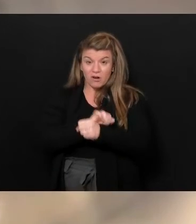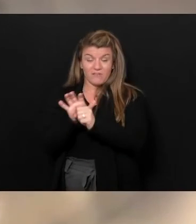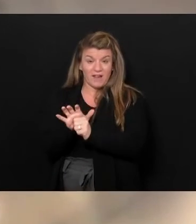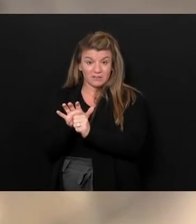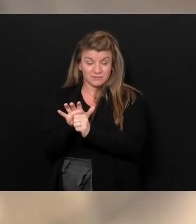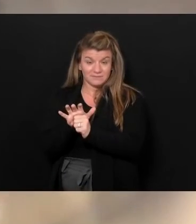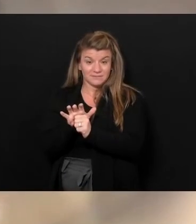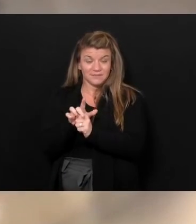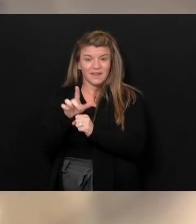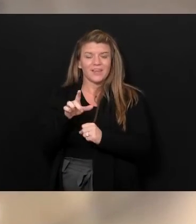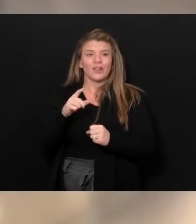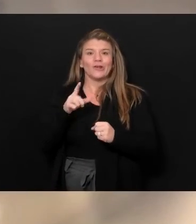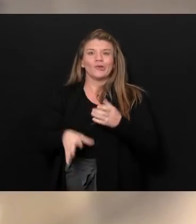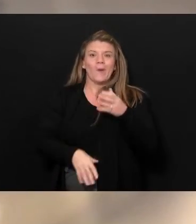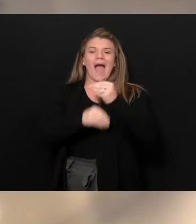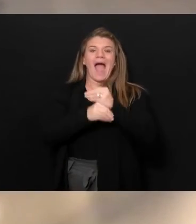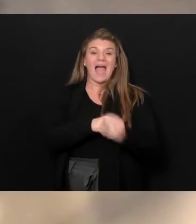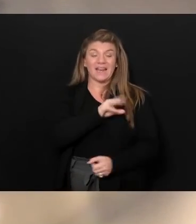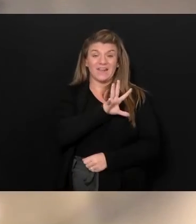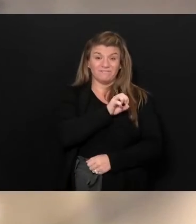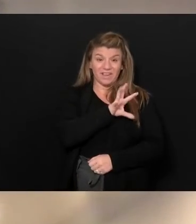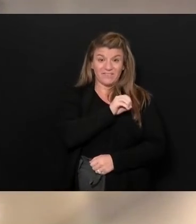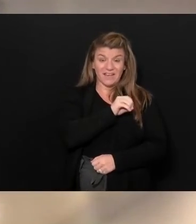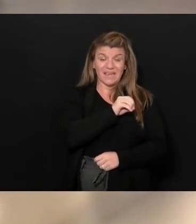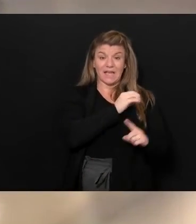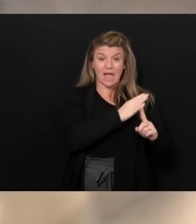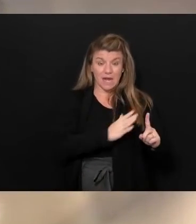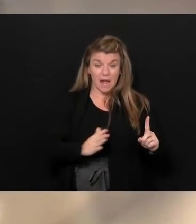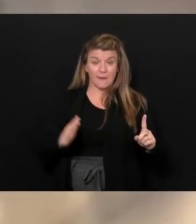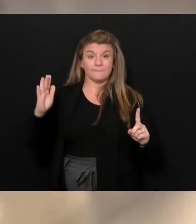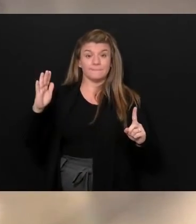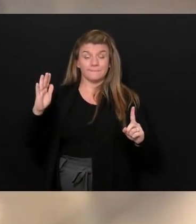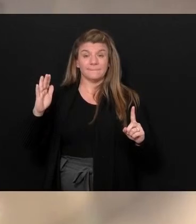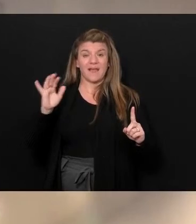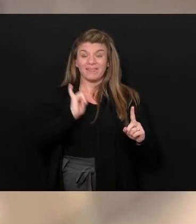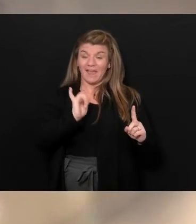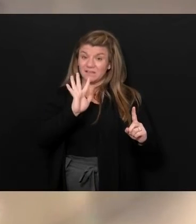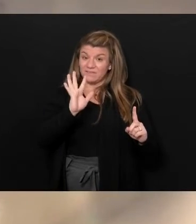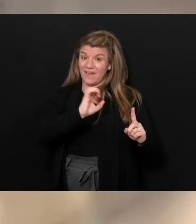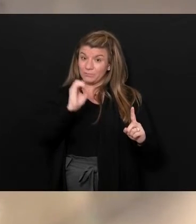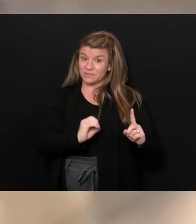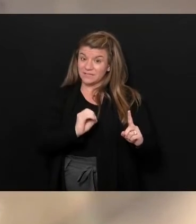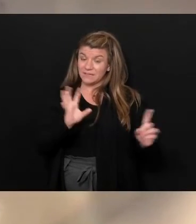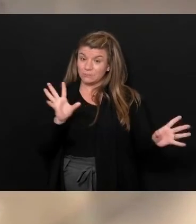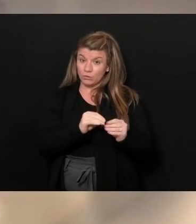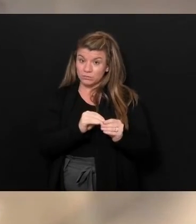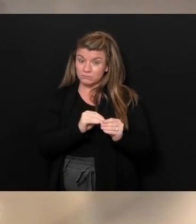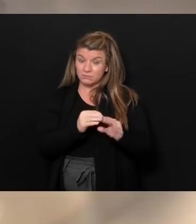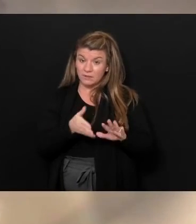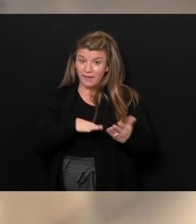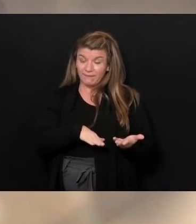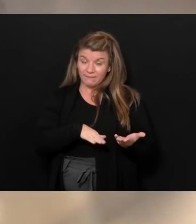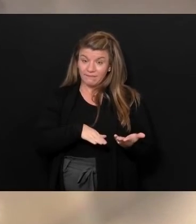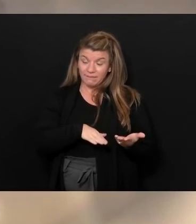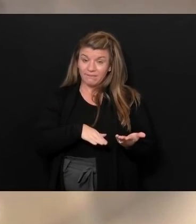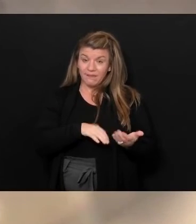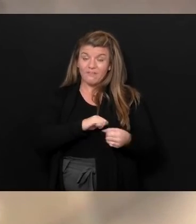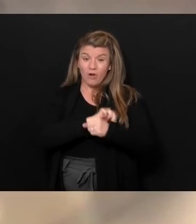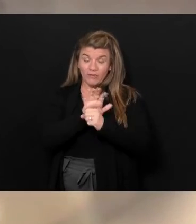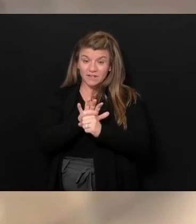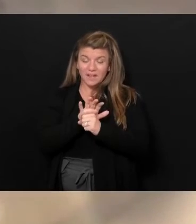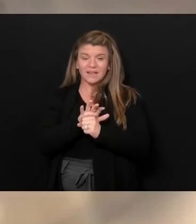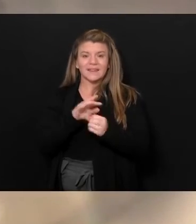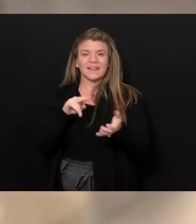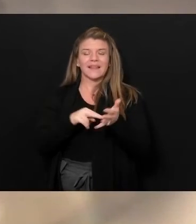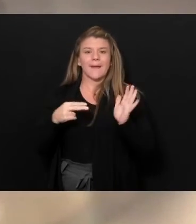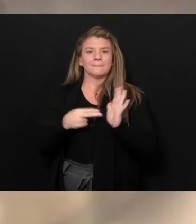if we add the 50 to 60-year-old group, which is 5% of that total number of deaths, the people that have died of COVID-19,